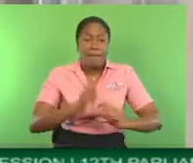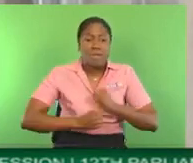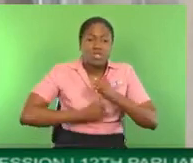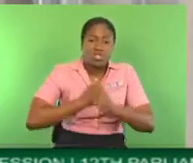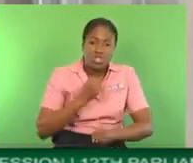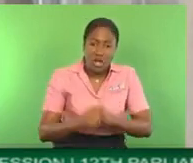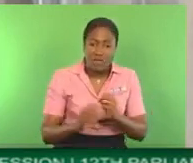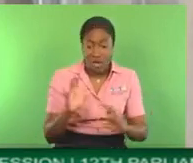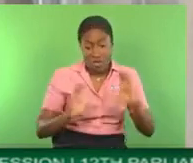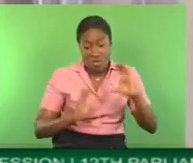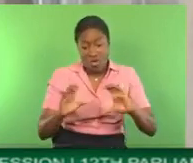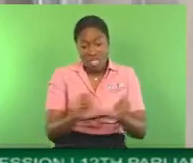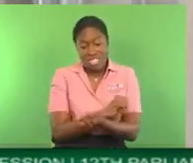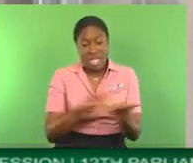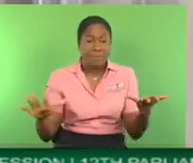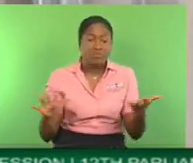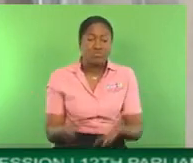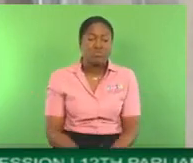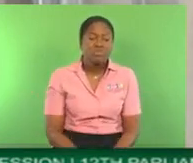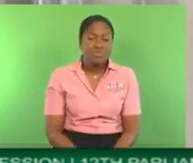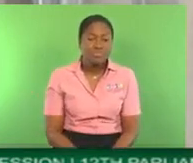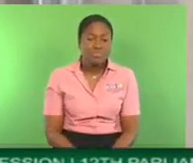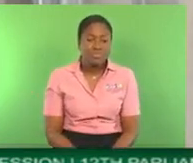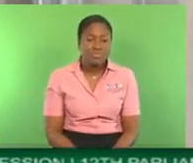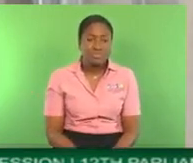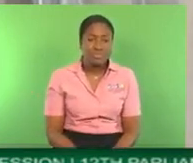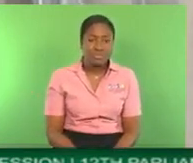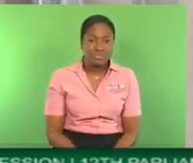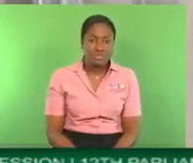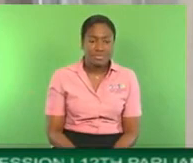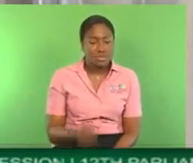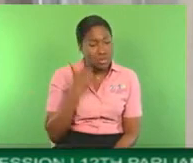to their vehicles and whatnot. Madam Speaker, it seems